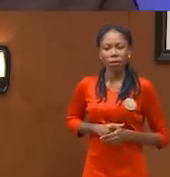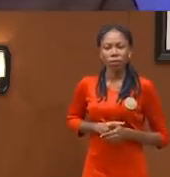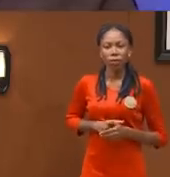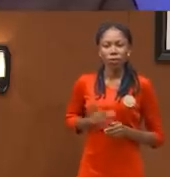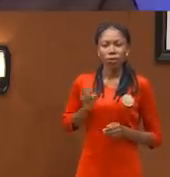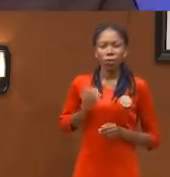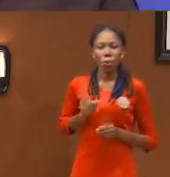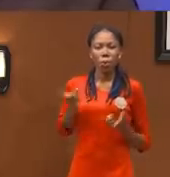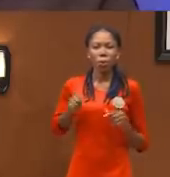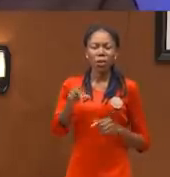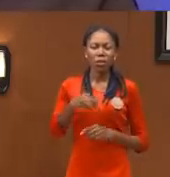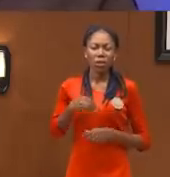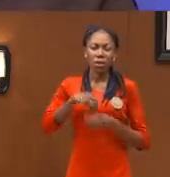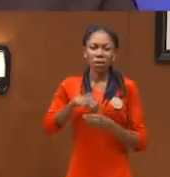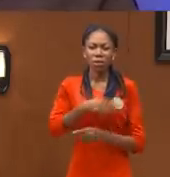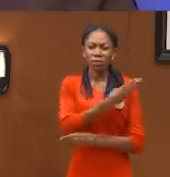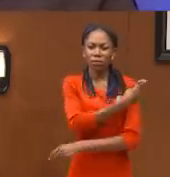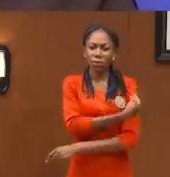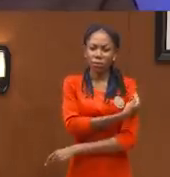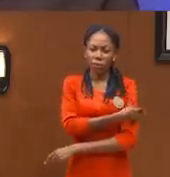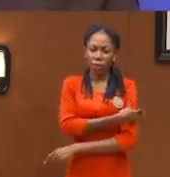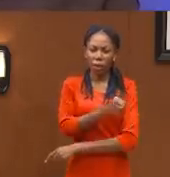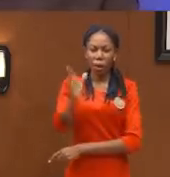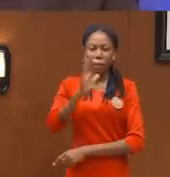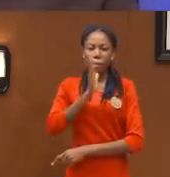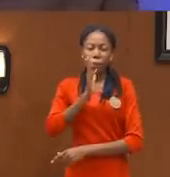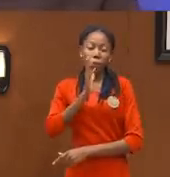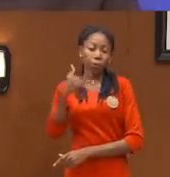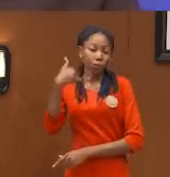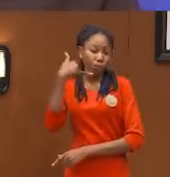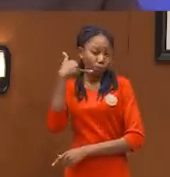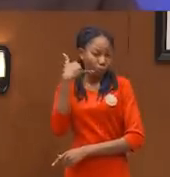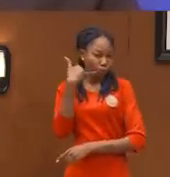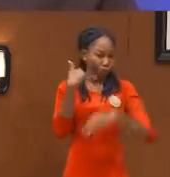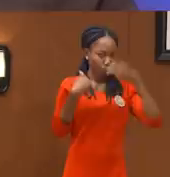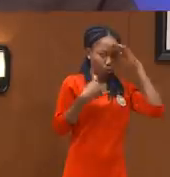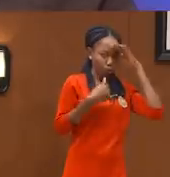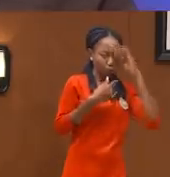in the hospital that day, my mom called him and told him,